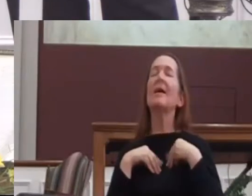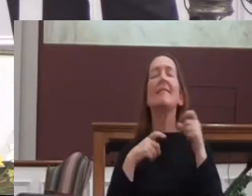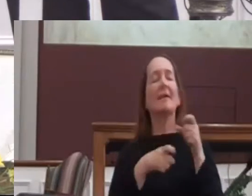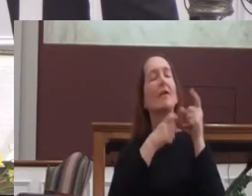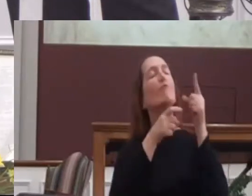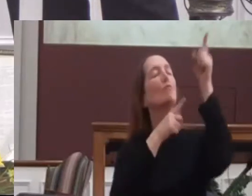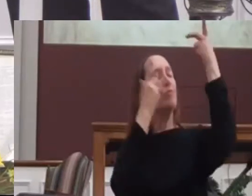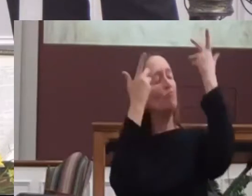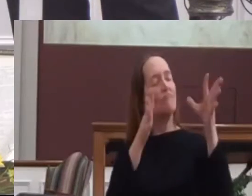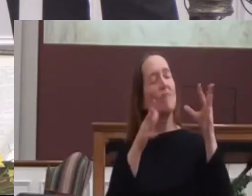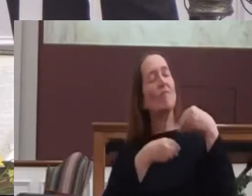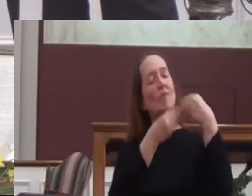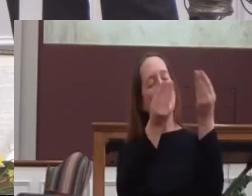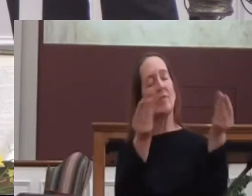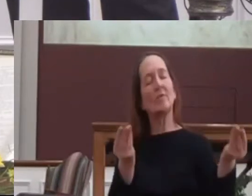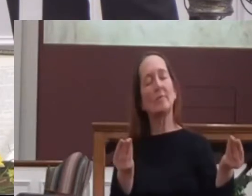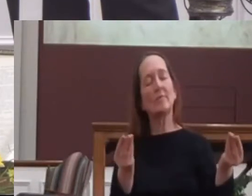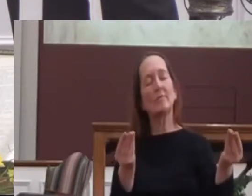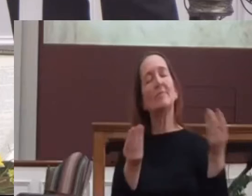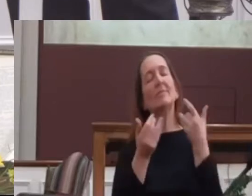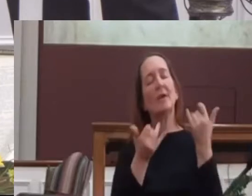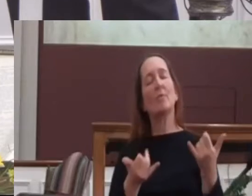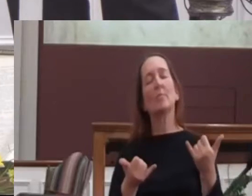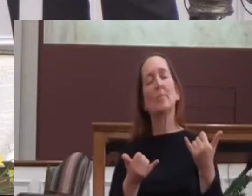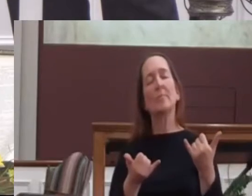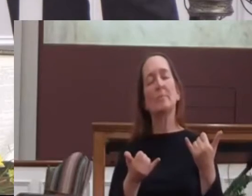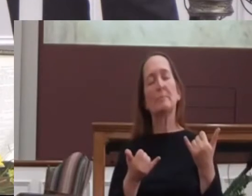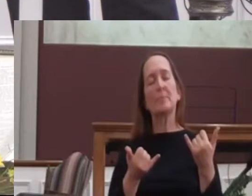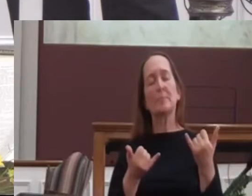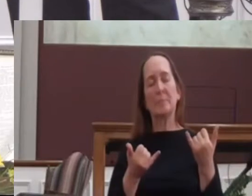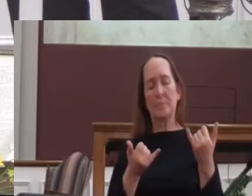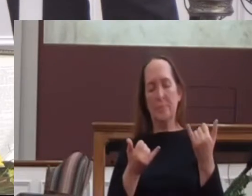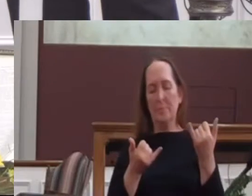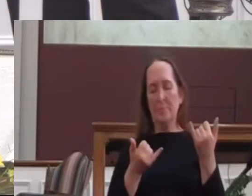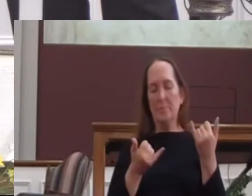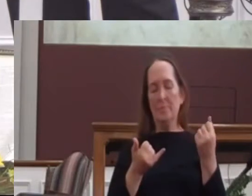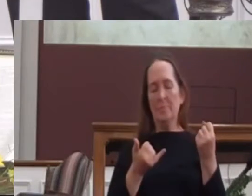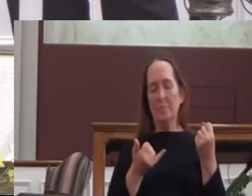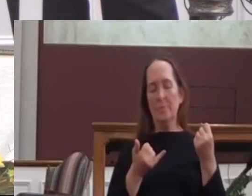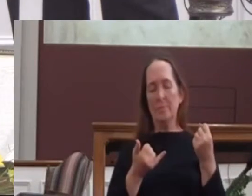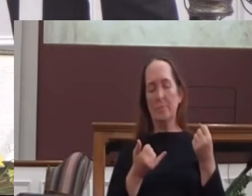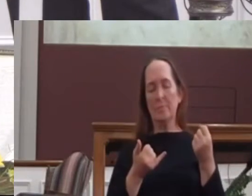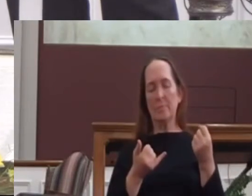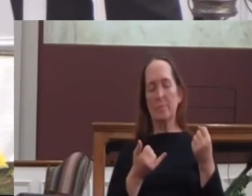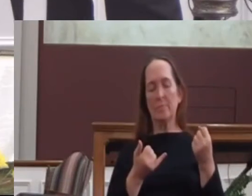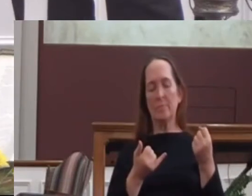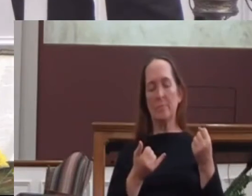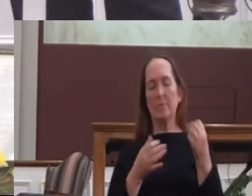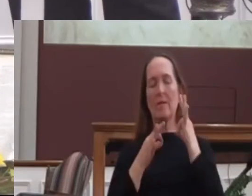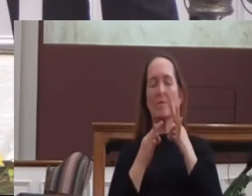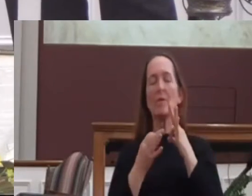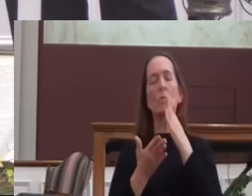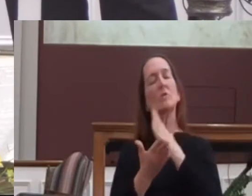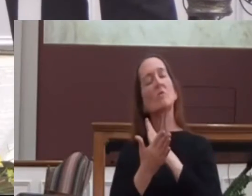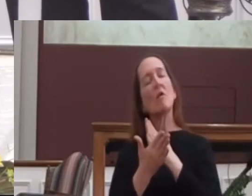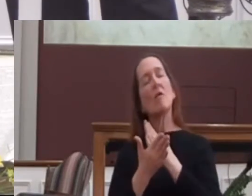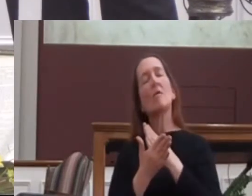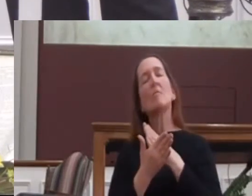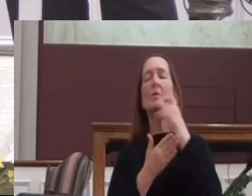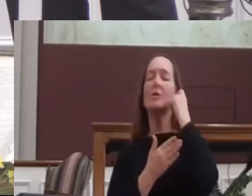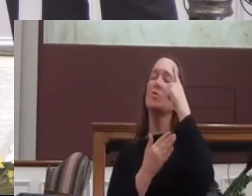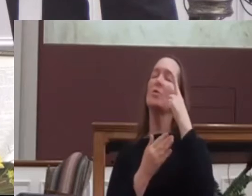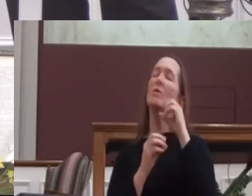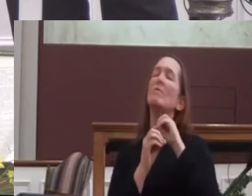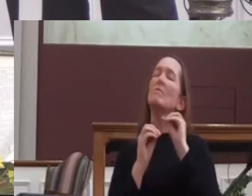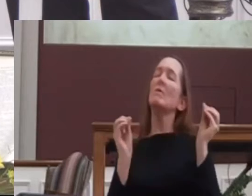them. If they will just accept the gift that you have given them right now.